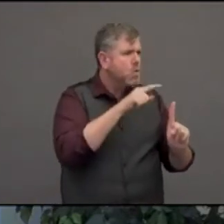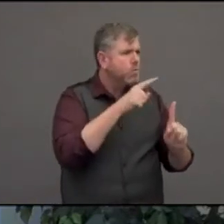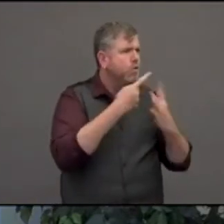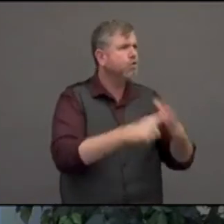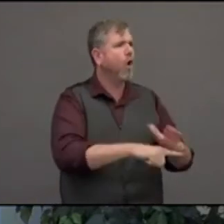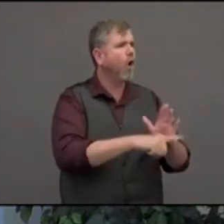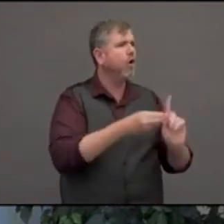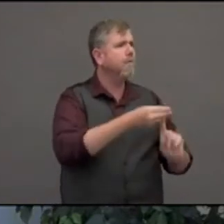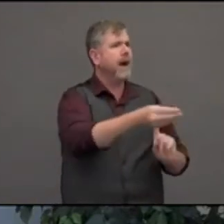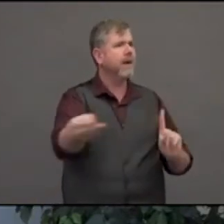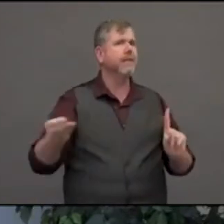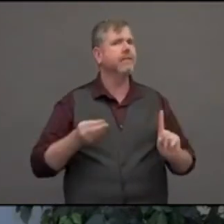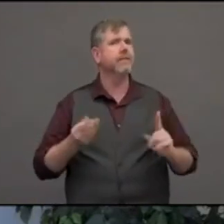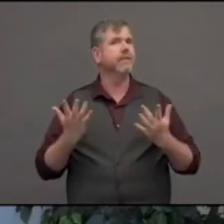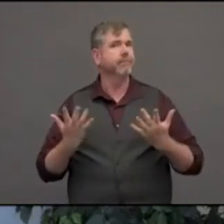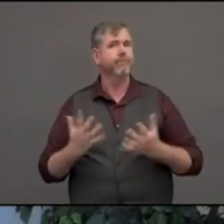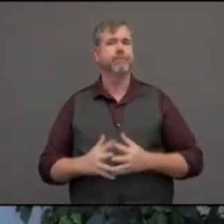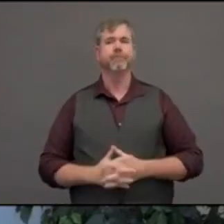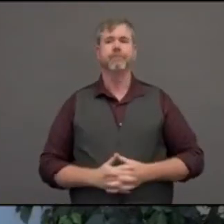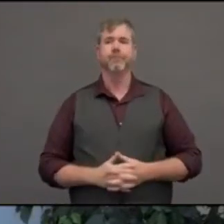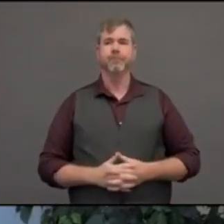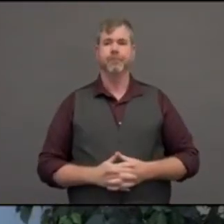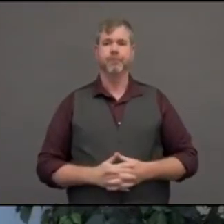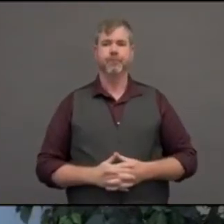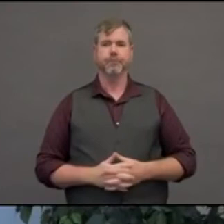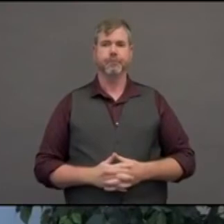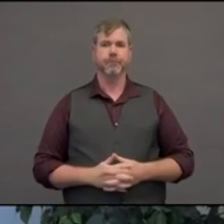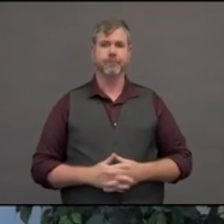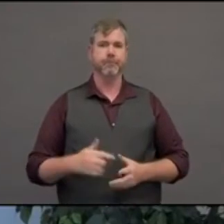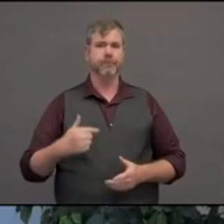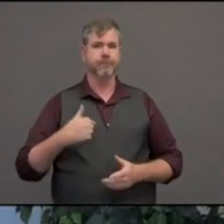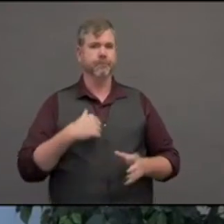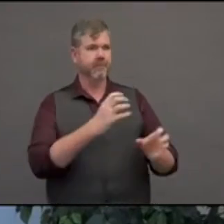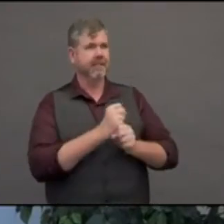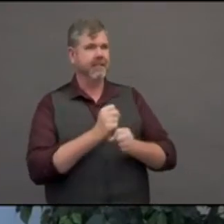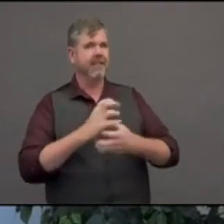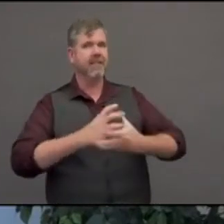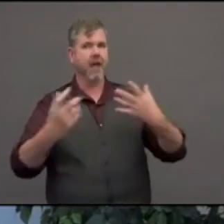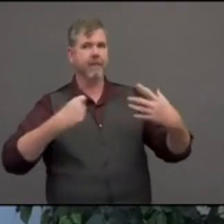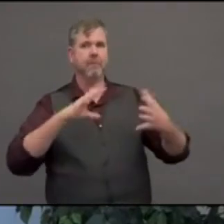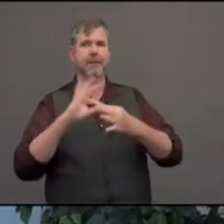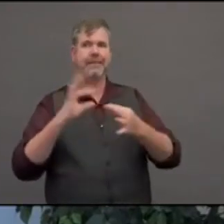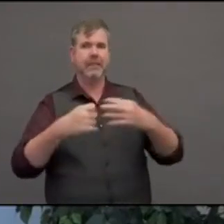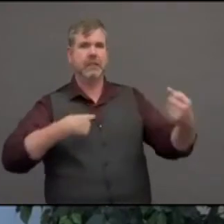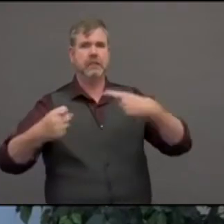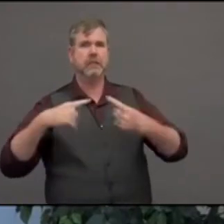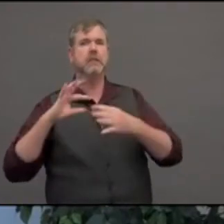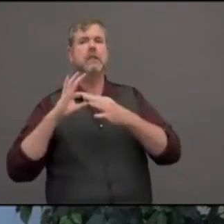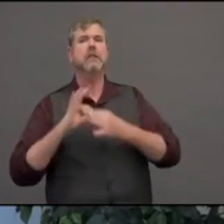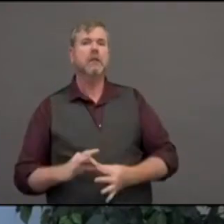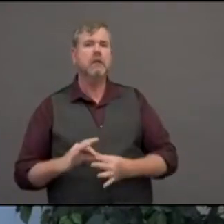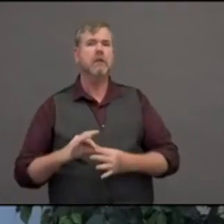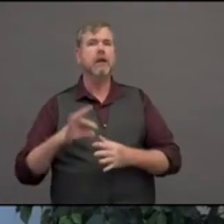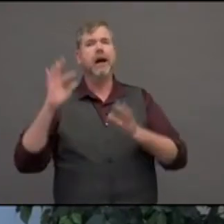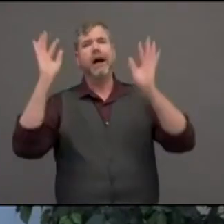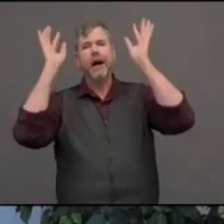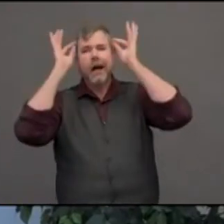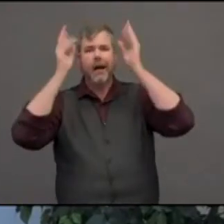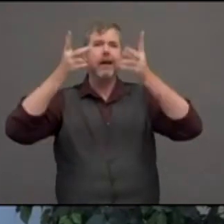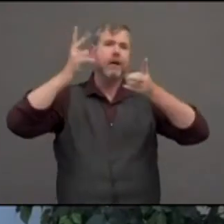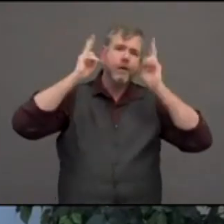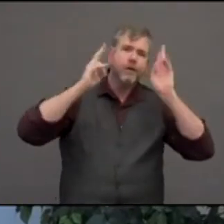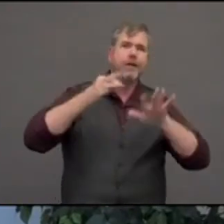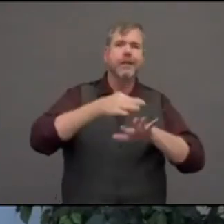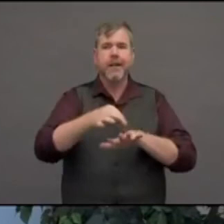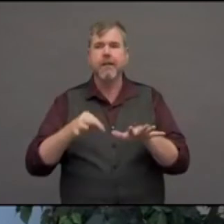care services industry, mainly barbers and hairdressers, and there's still a little bit of confusion about while you're operating